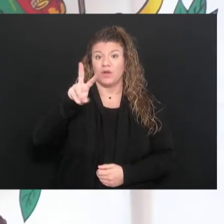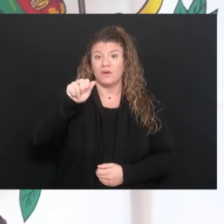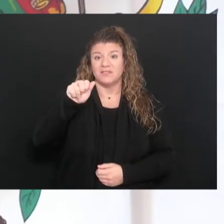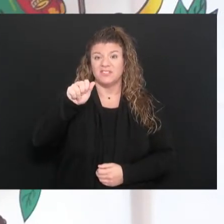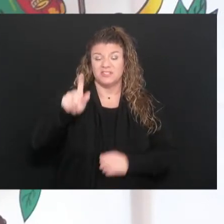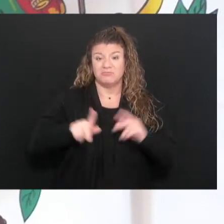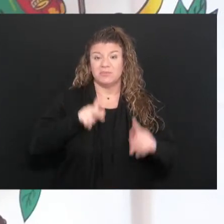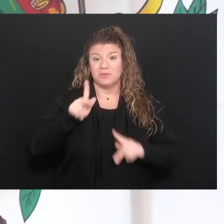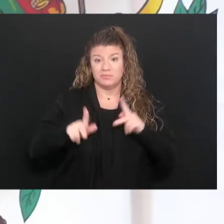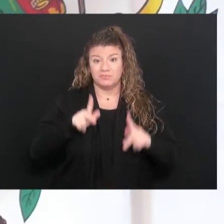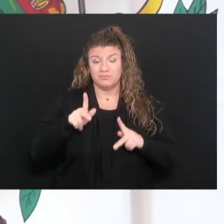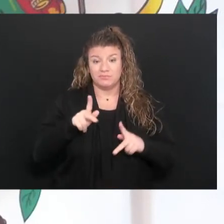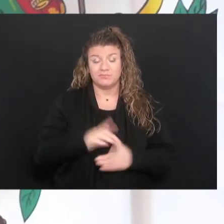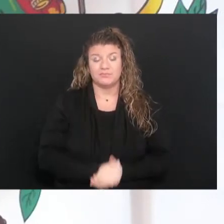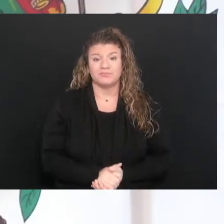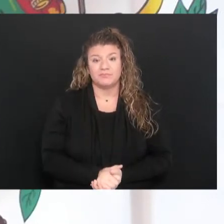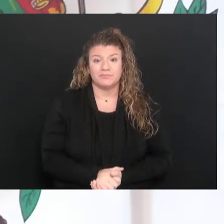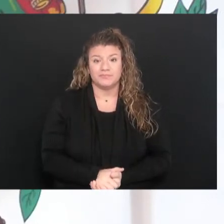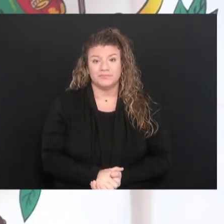Virginians.